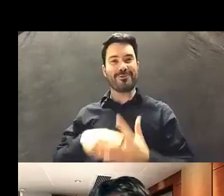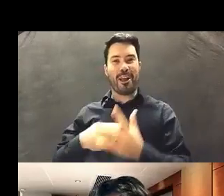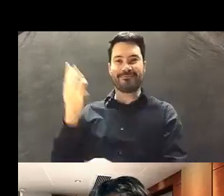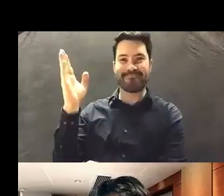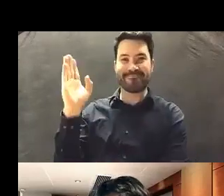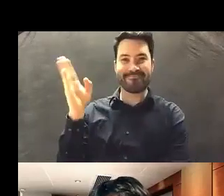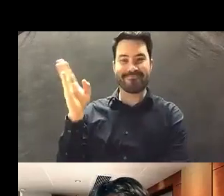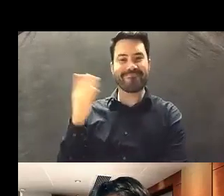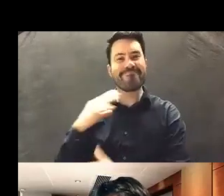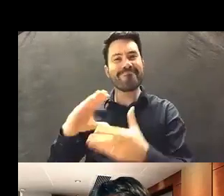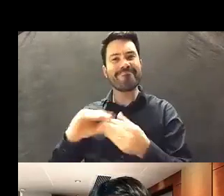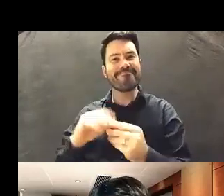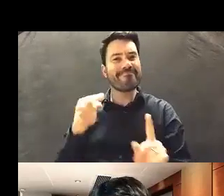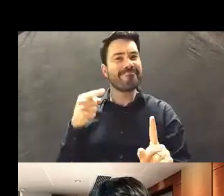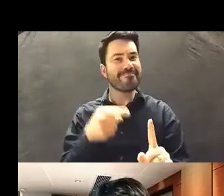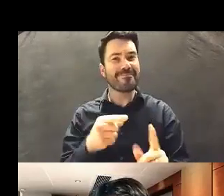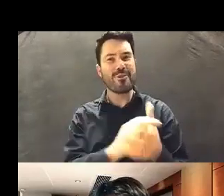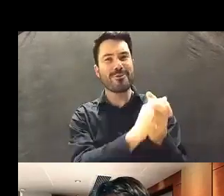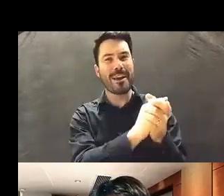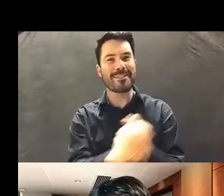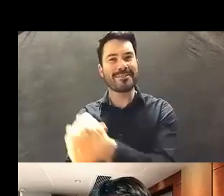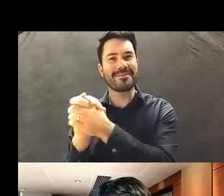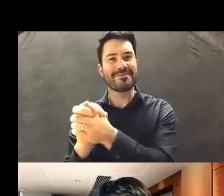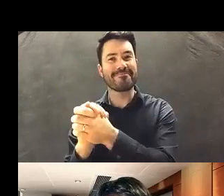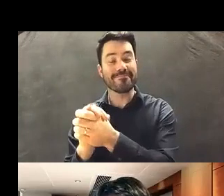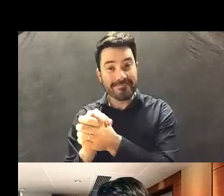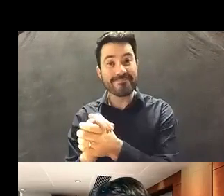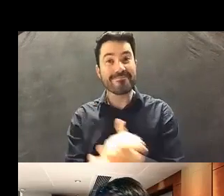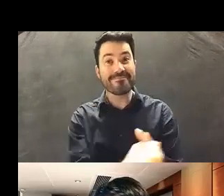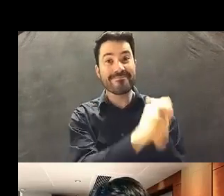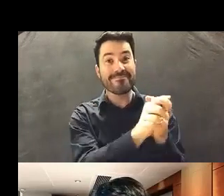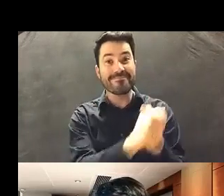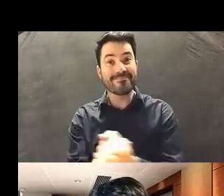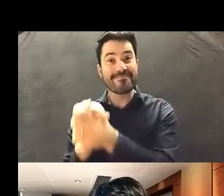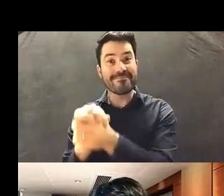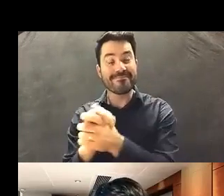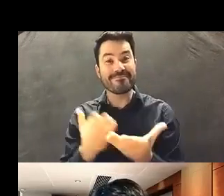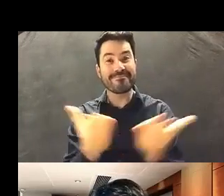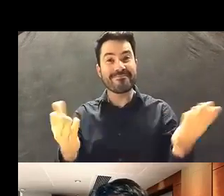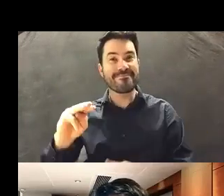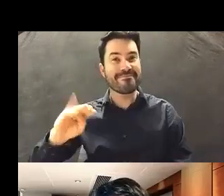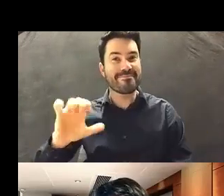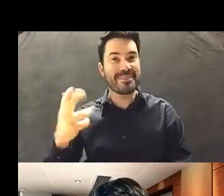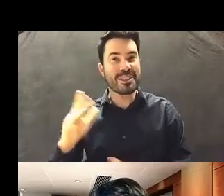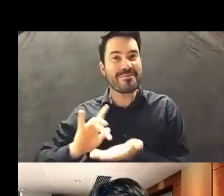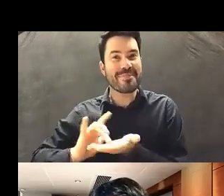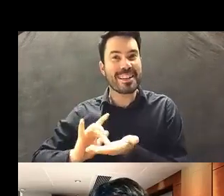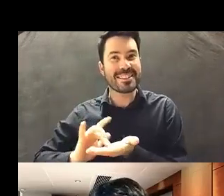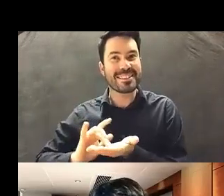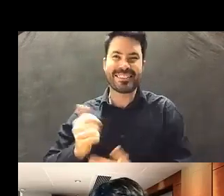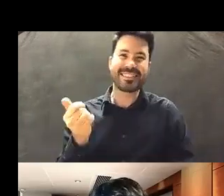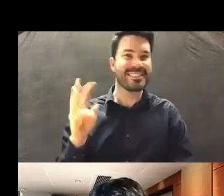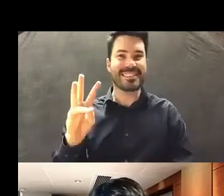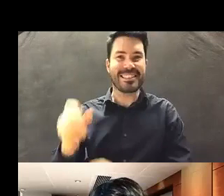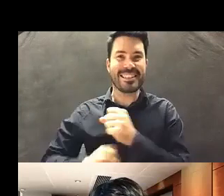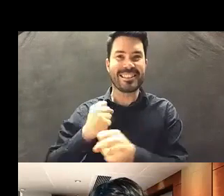with talking about congratulations. Congratulations goes out to Michigan Medicine. For the 16th year,